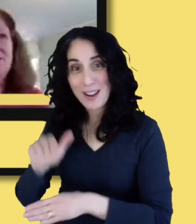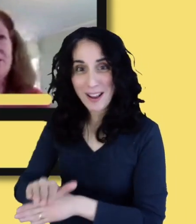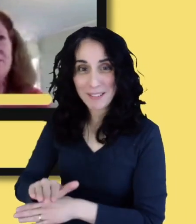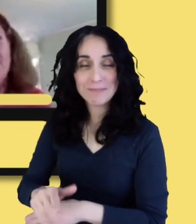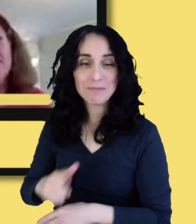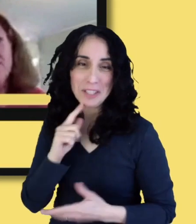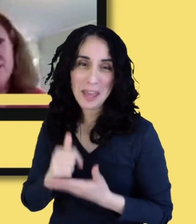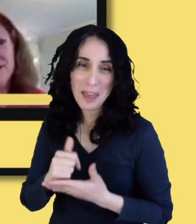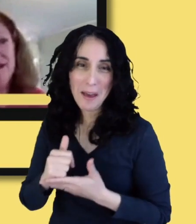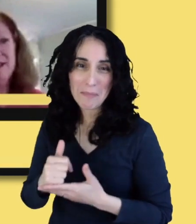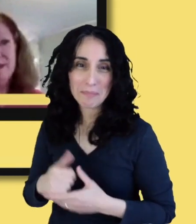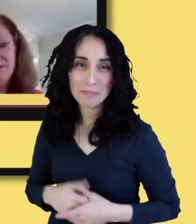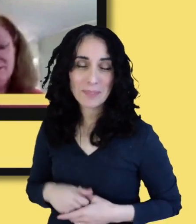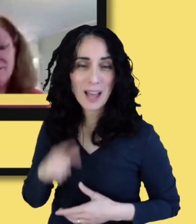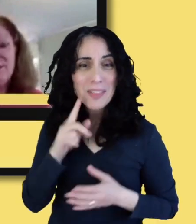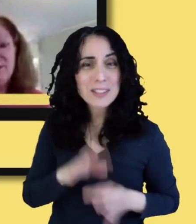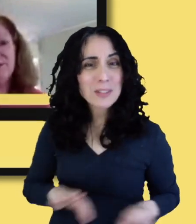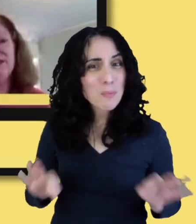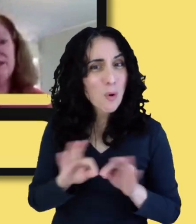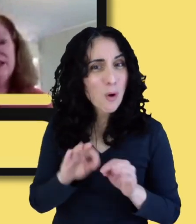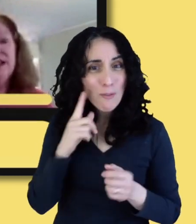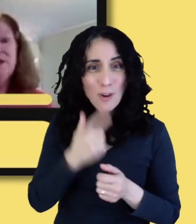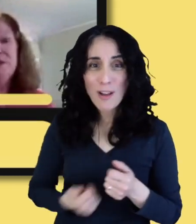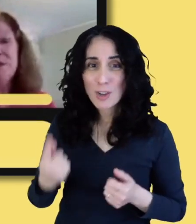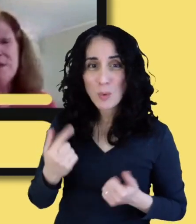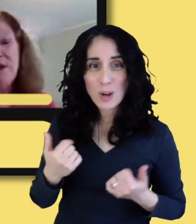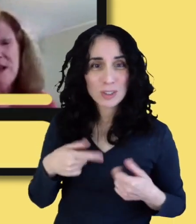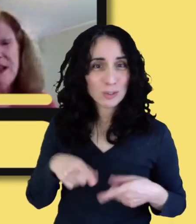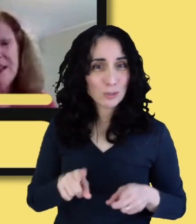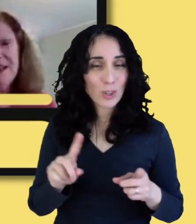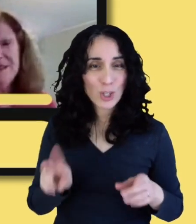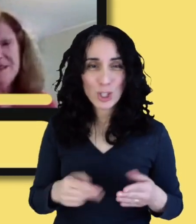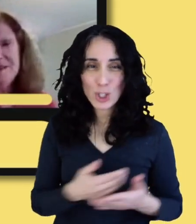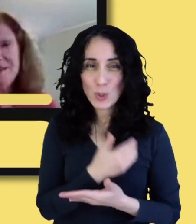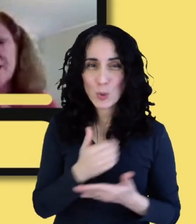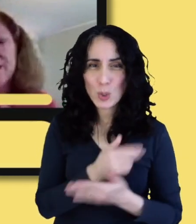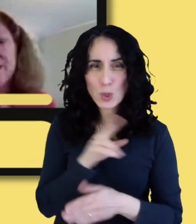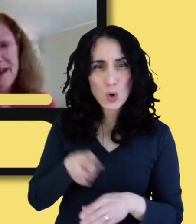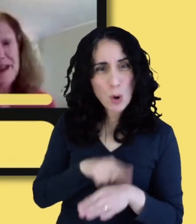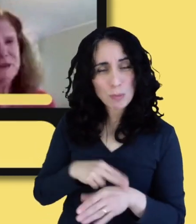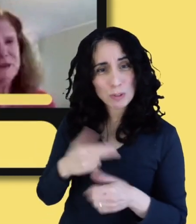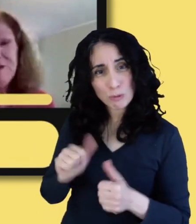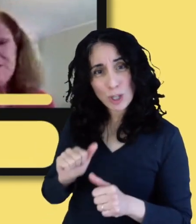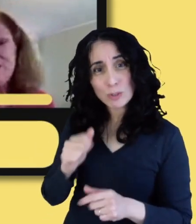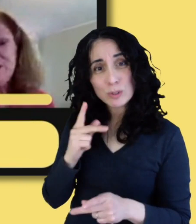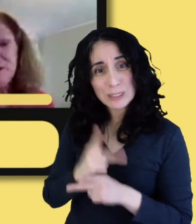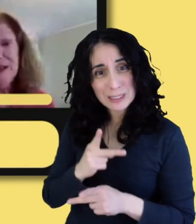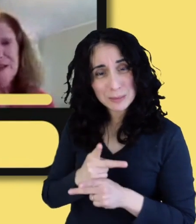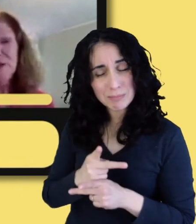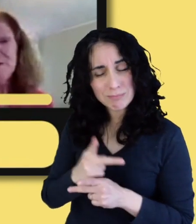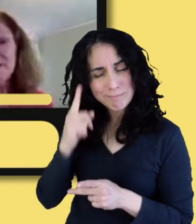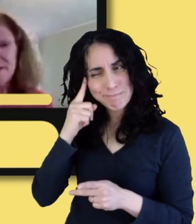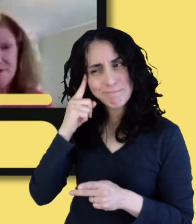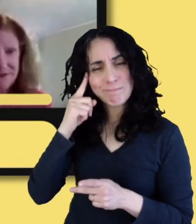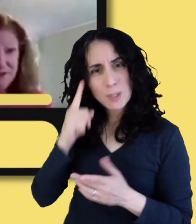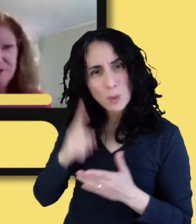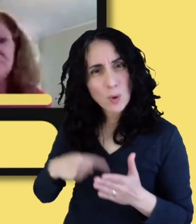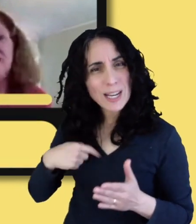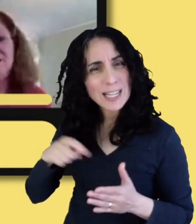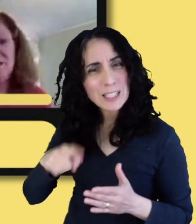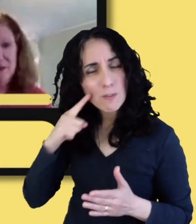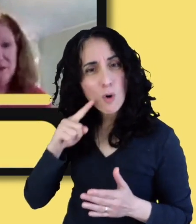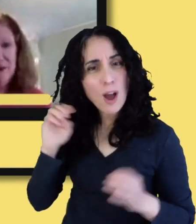gets to for everyone as we move through this new normal is keeping an eye on yourself and what you need in terms